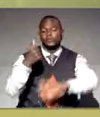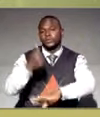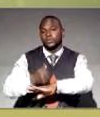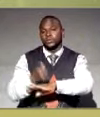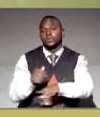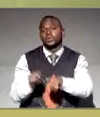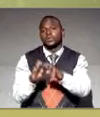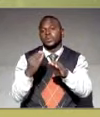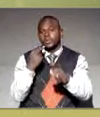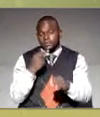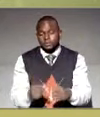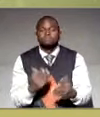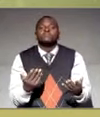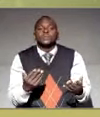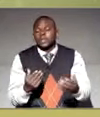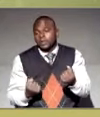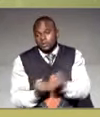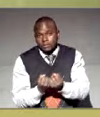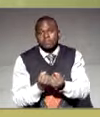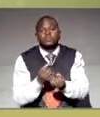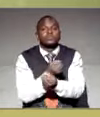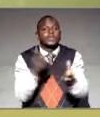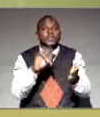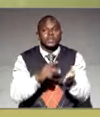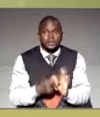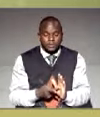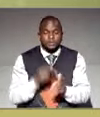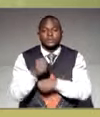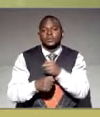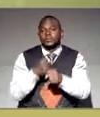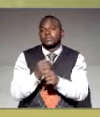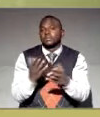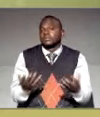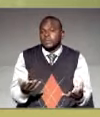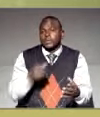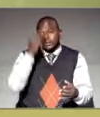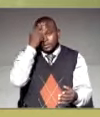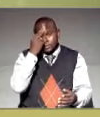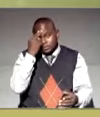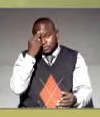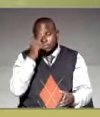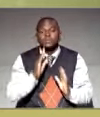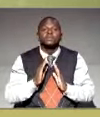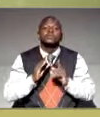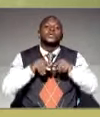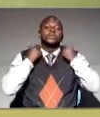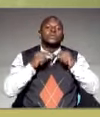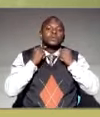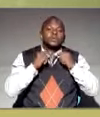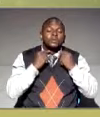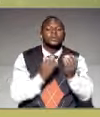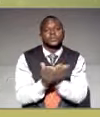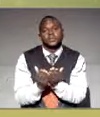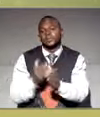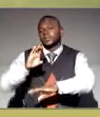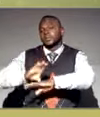the bishop-elect has been a formator for many years. Yes. So he has his students who are priests, who are serving in dioceses